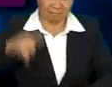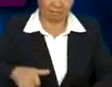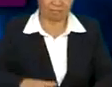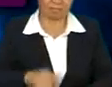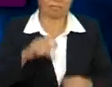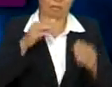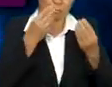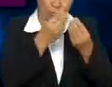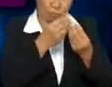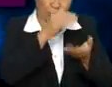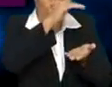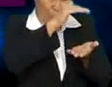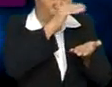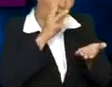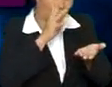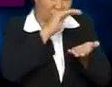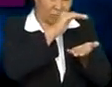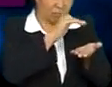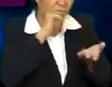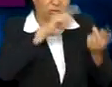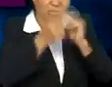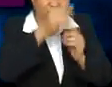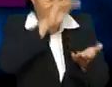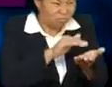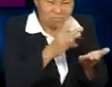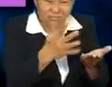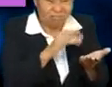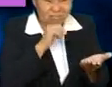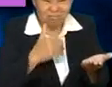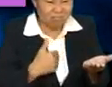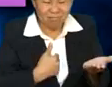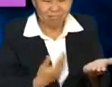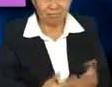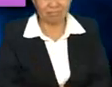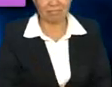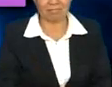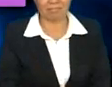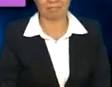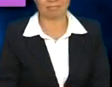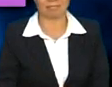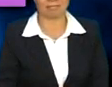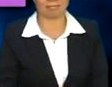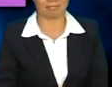Yes, the amount of water does not change.